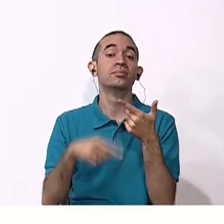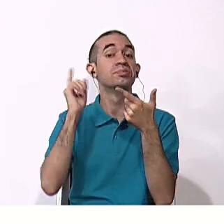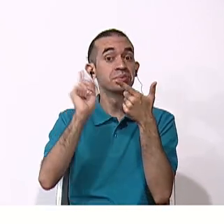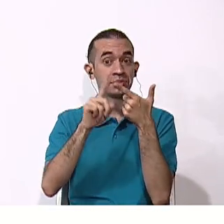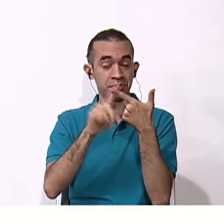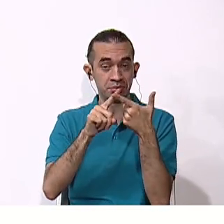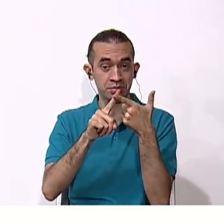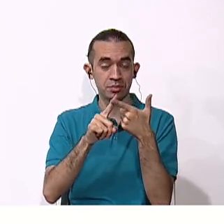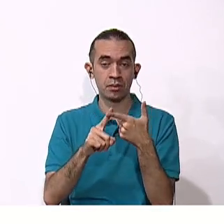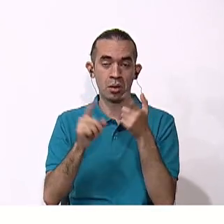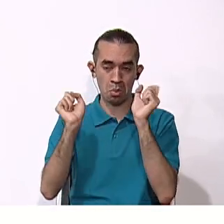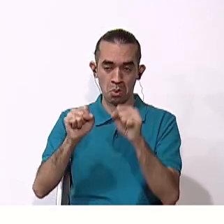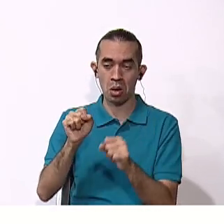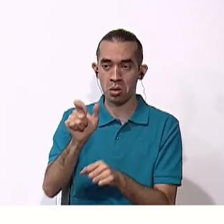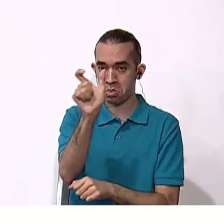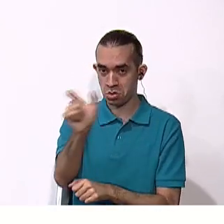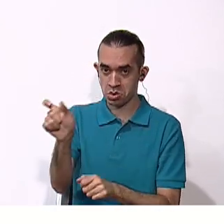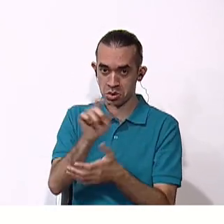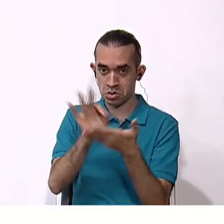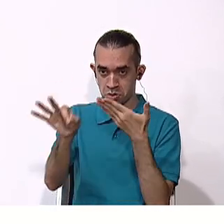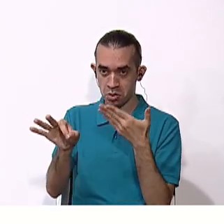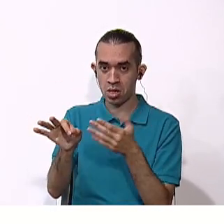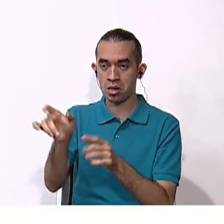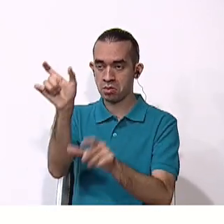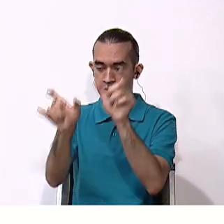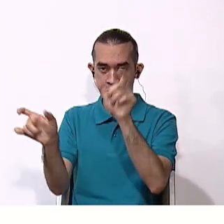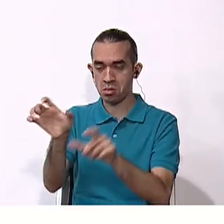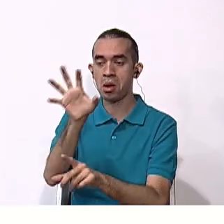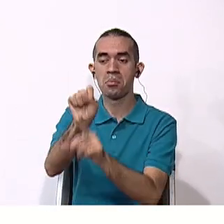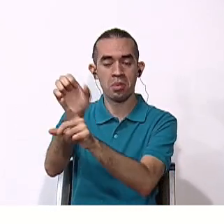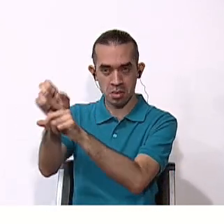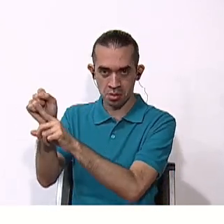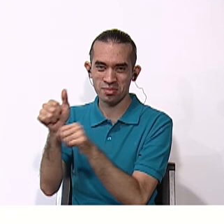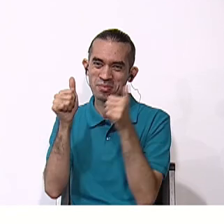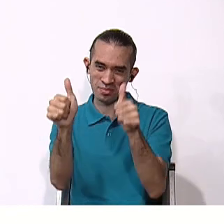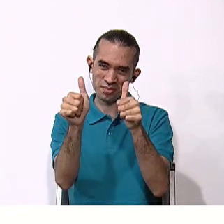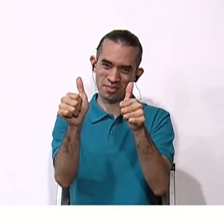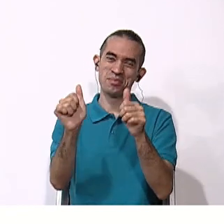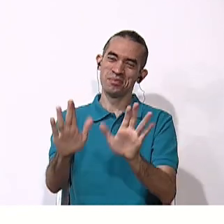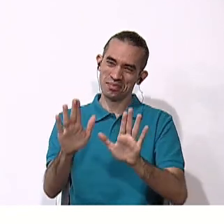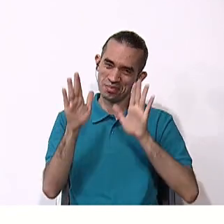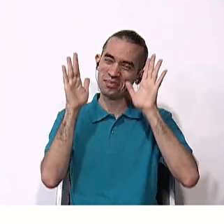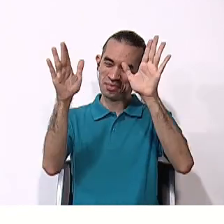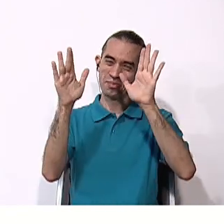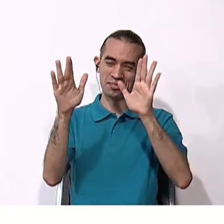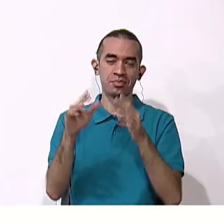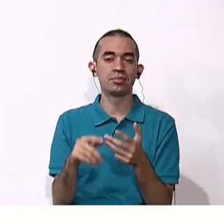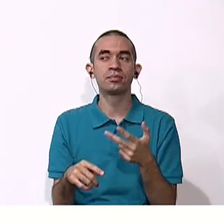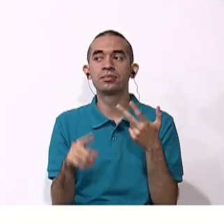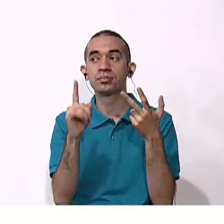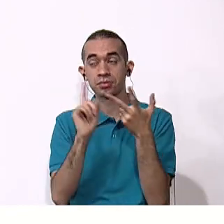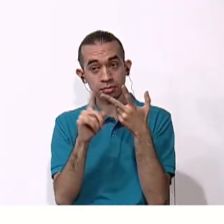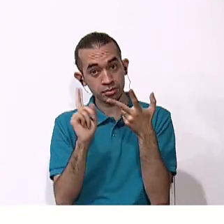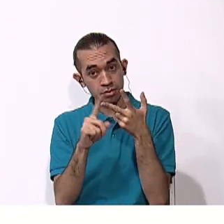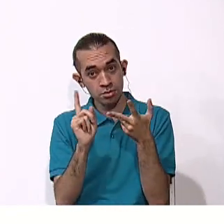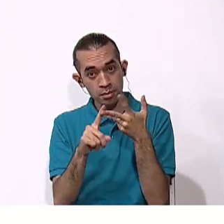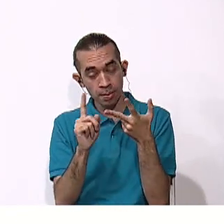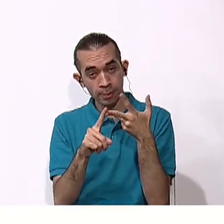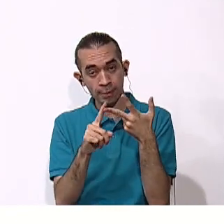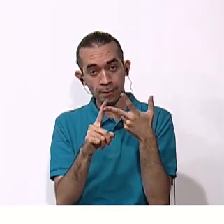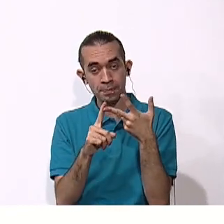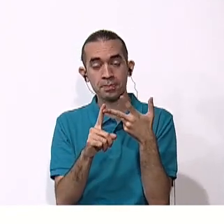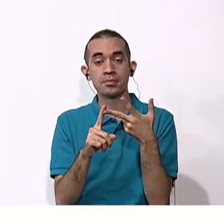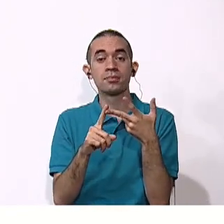identify people at school. Very good. Excellent. And finally,